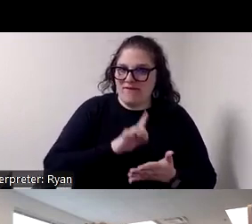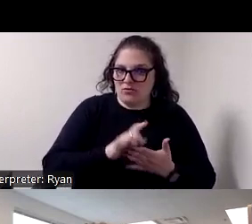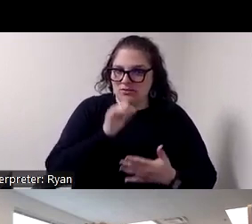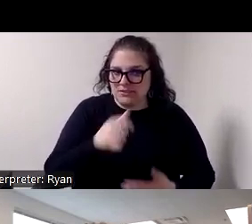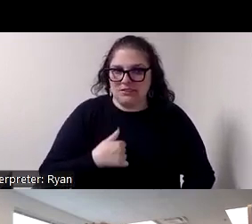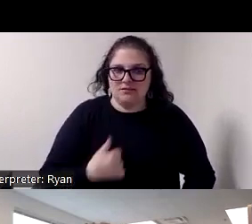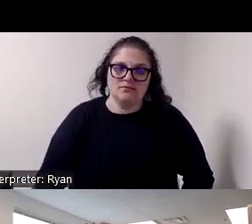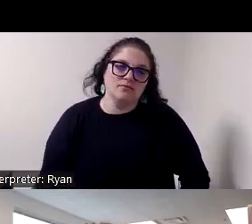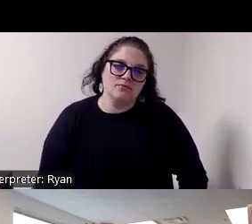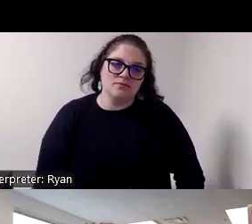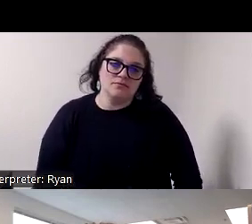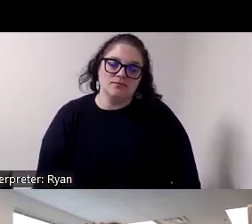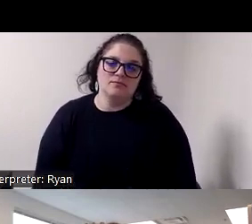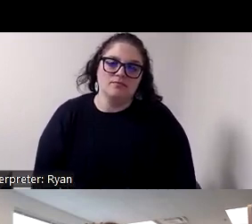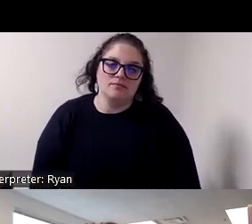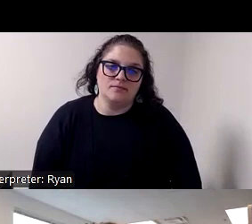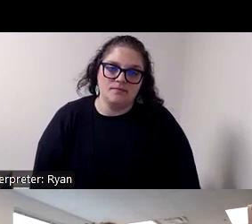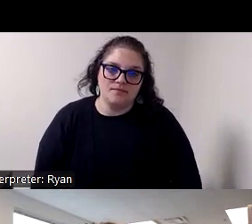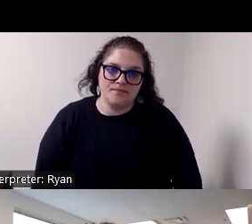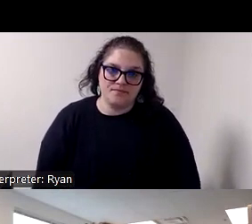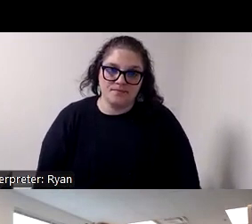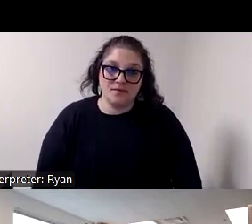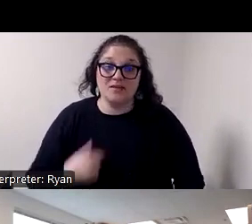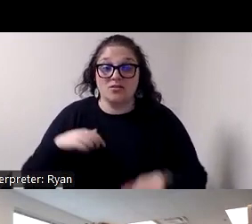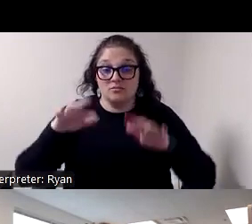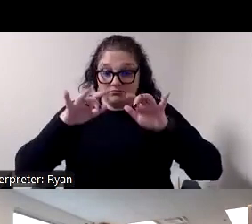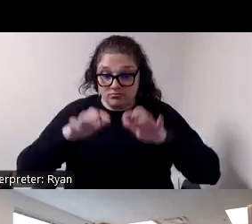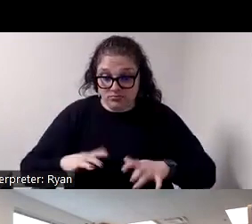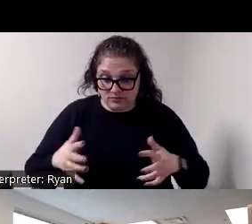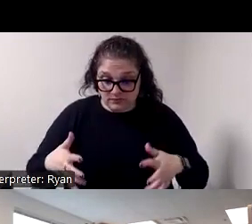So now that I've got all that entered, I've got